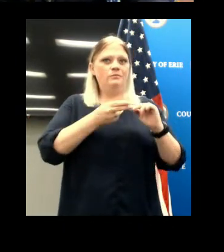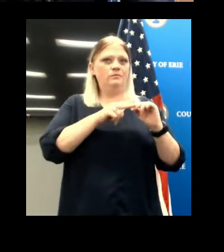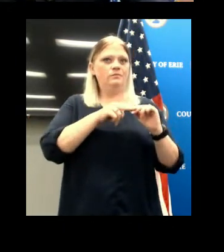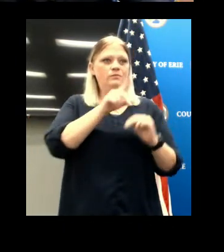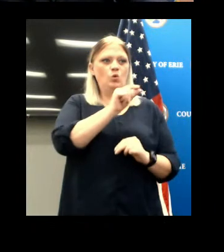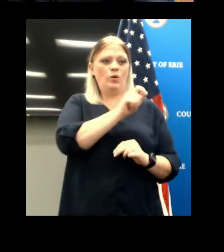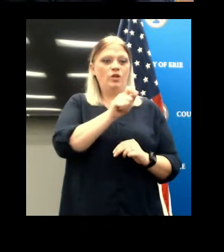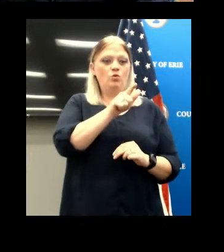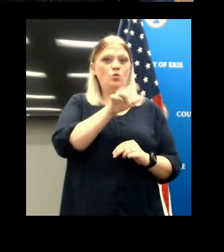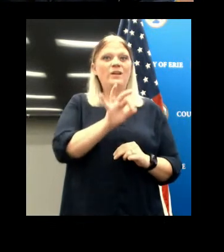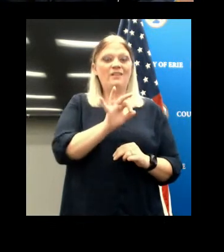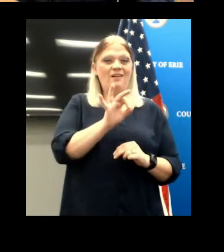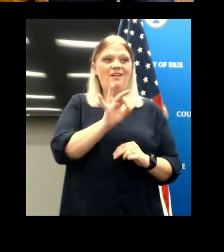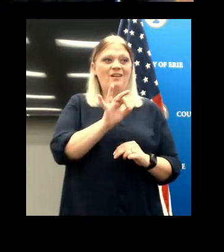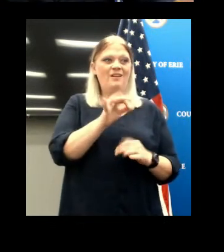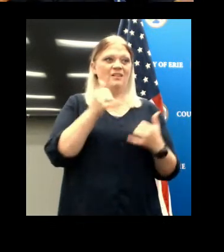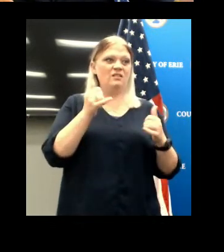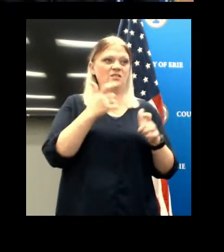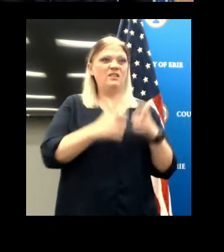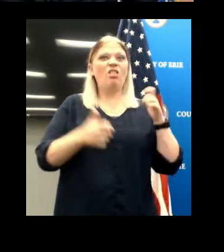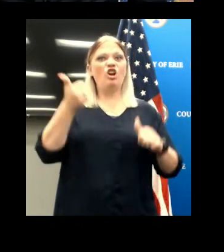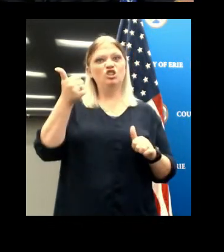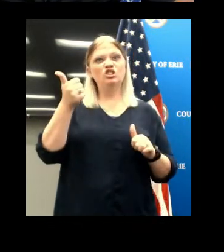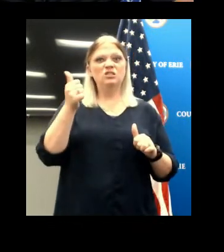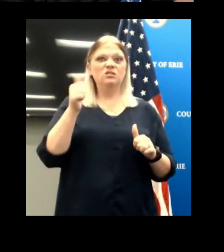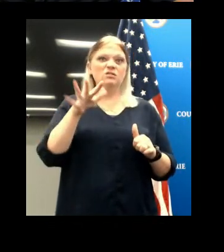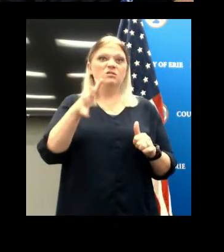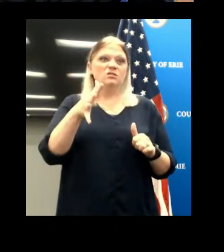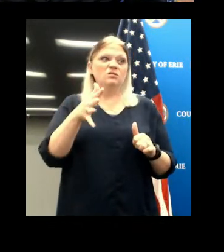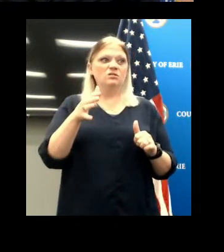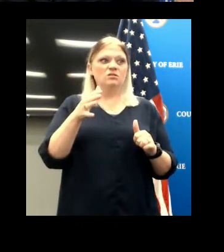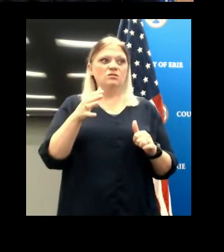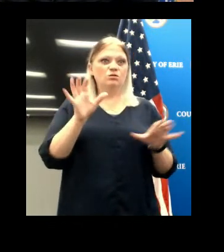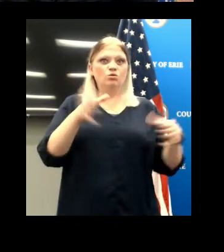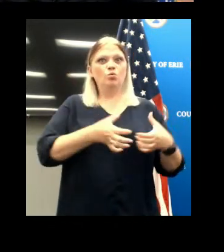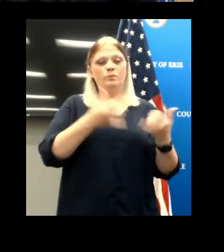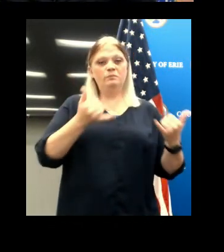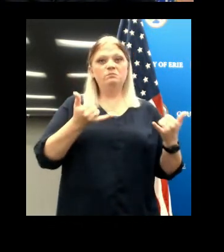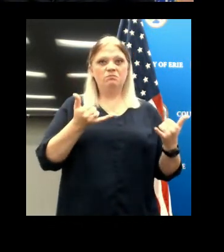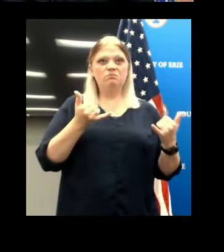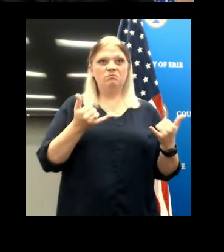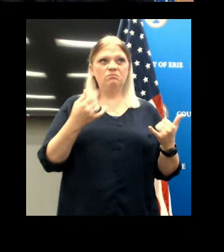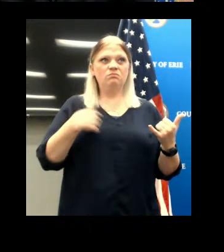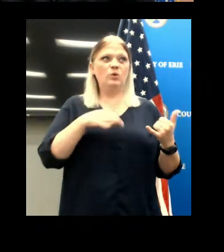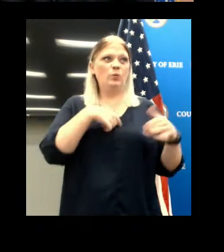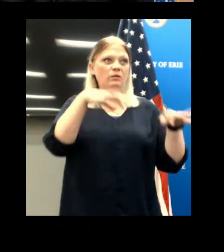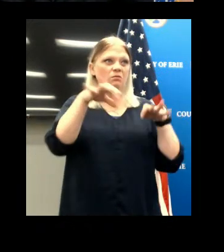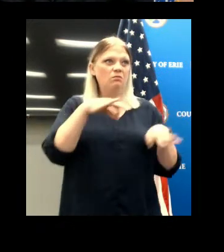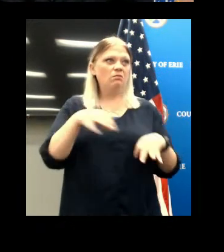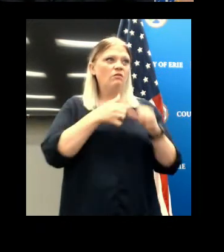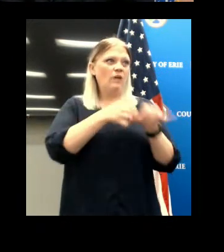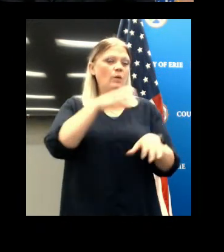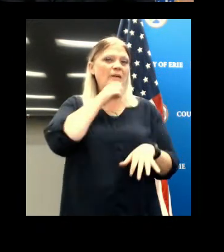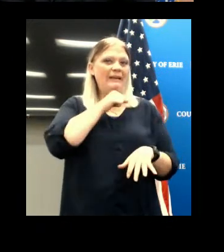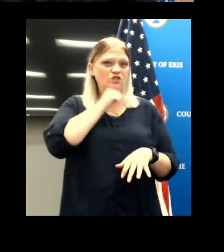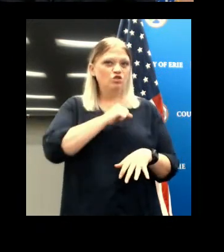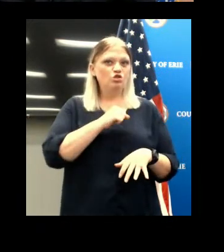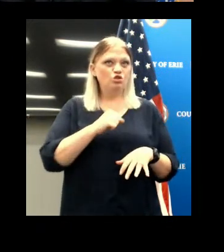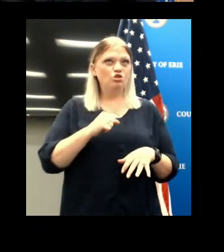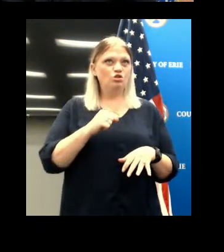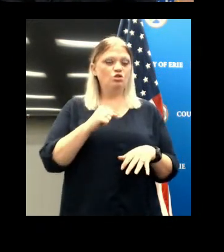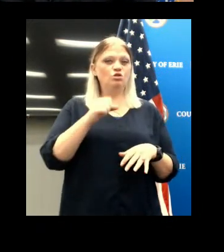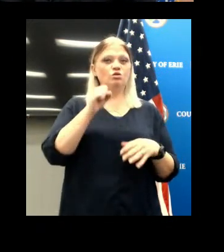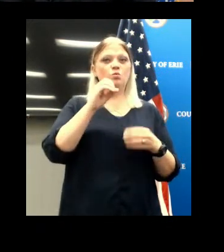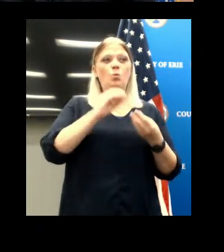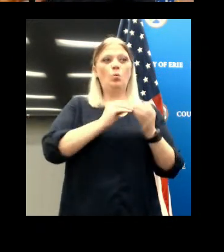It's now the fairly largest of the categories when we break it down by age. So the